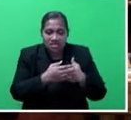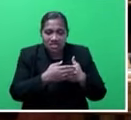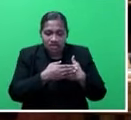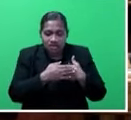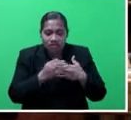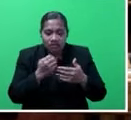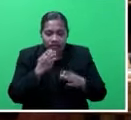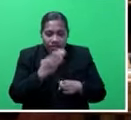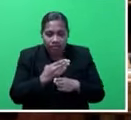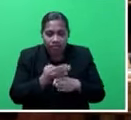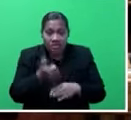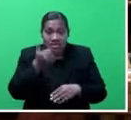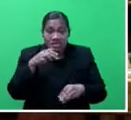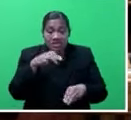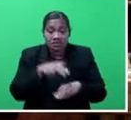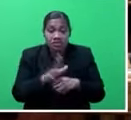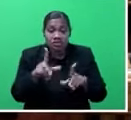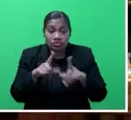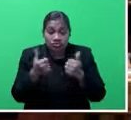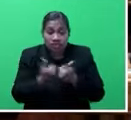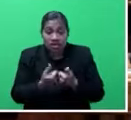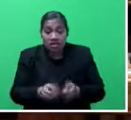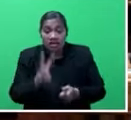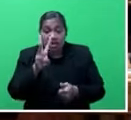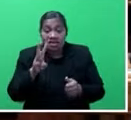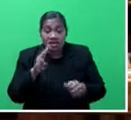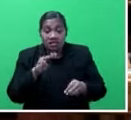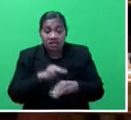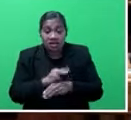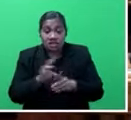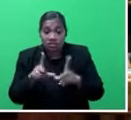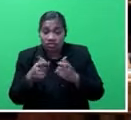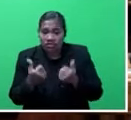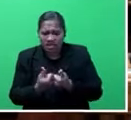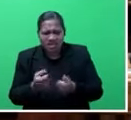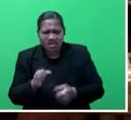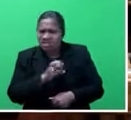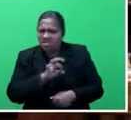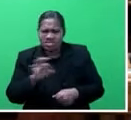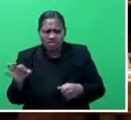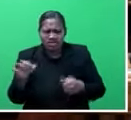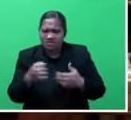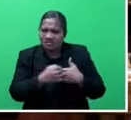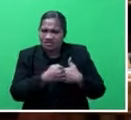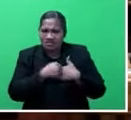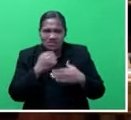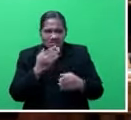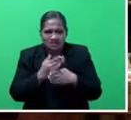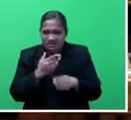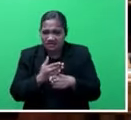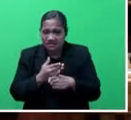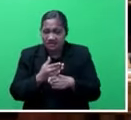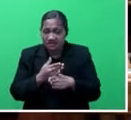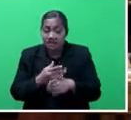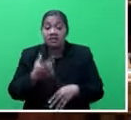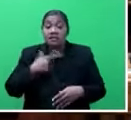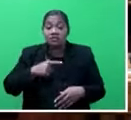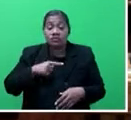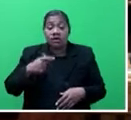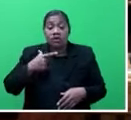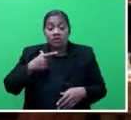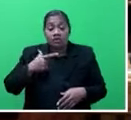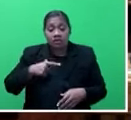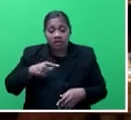6 months contract, 3 months contract is not security of employment. So those are the reasons why we are not supporting this